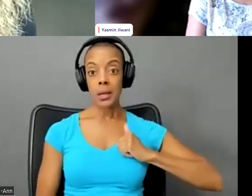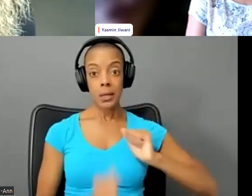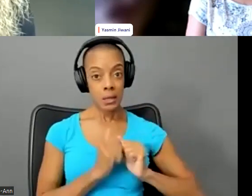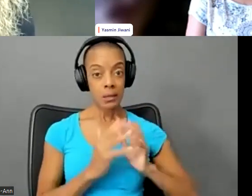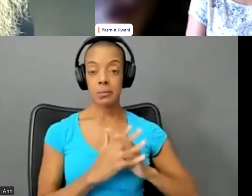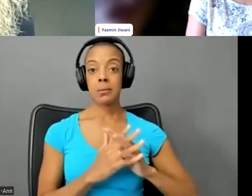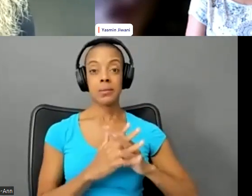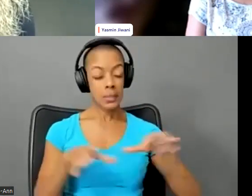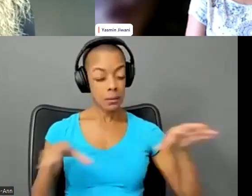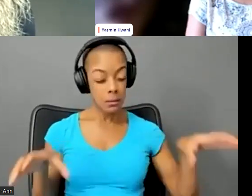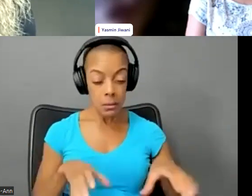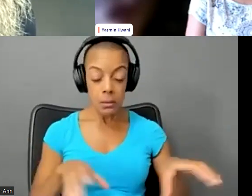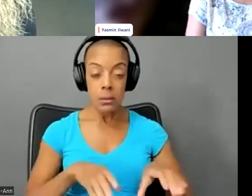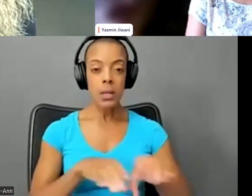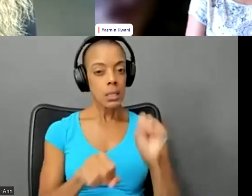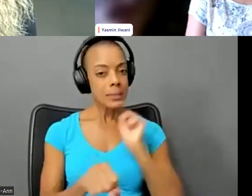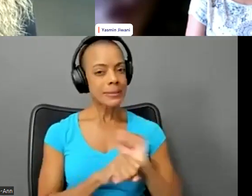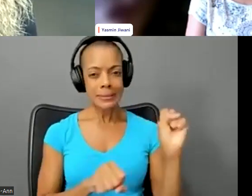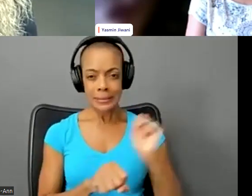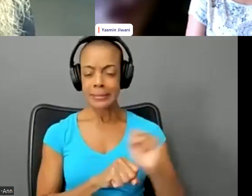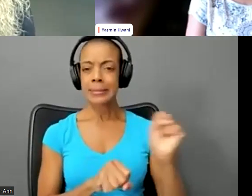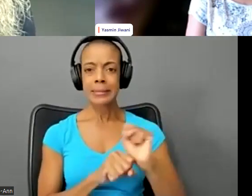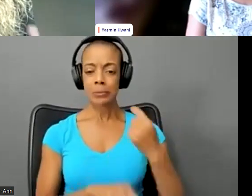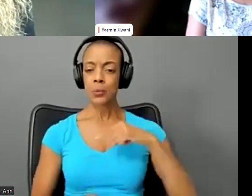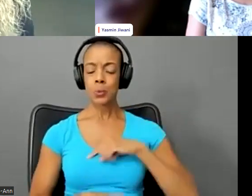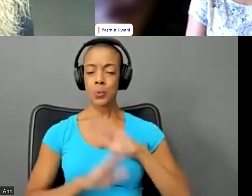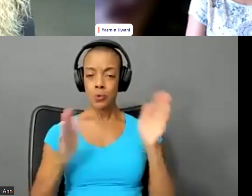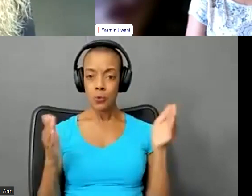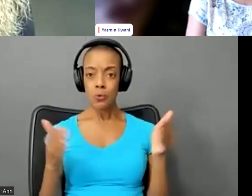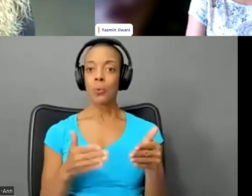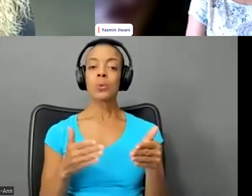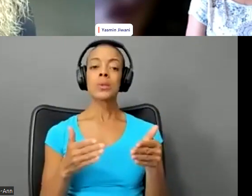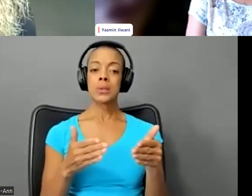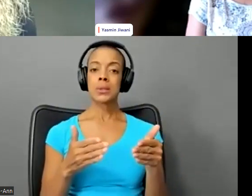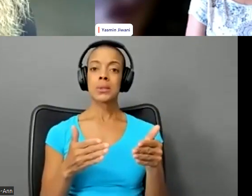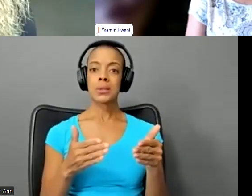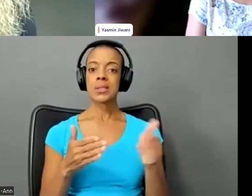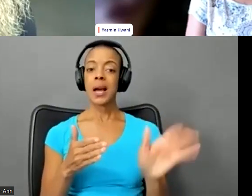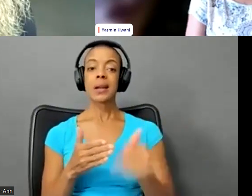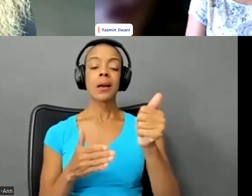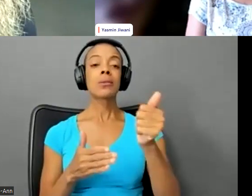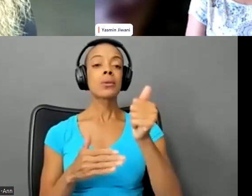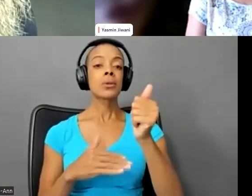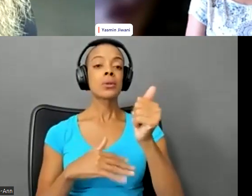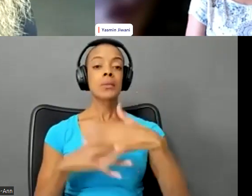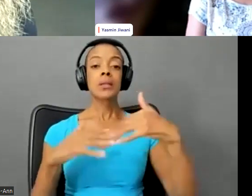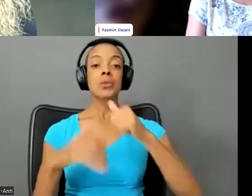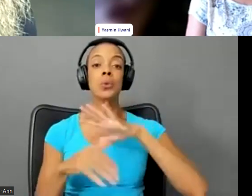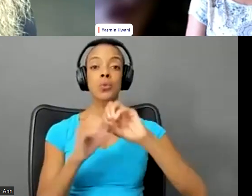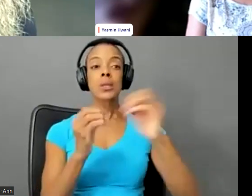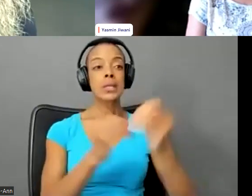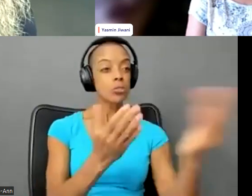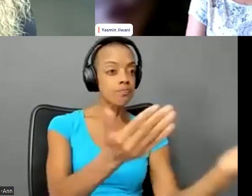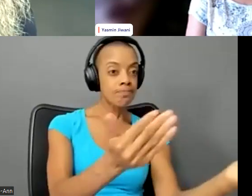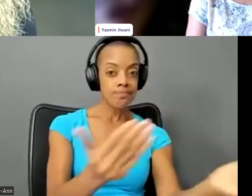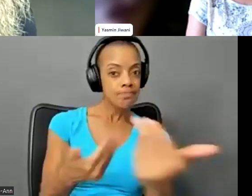ONWA has really focused on trying to, you know, bring other Indigenous women's organizations to the